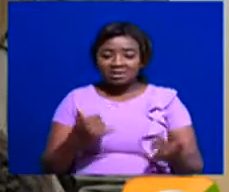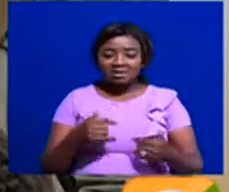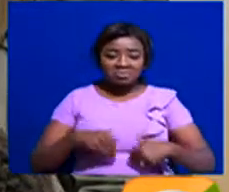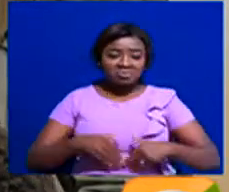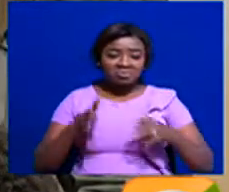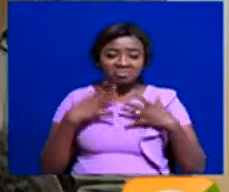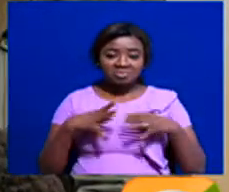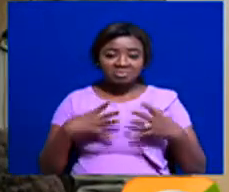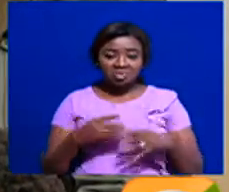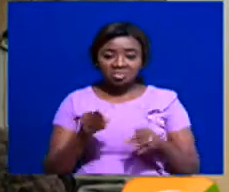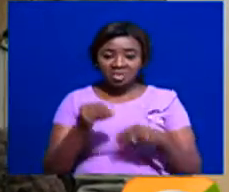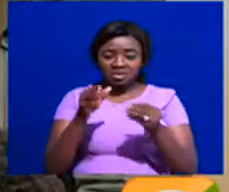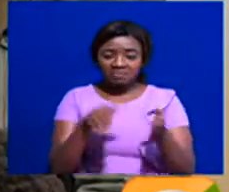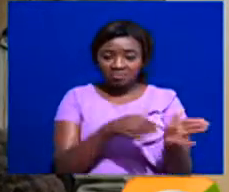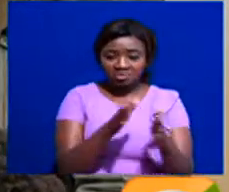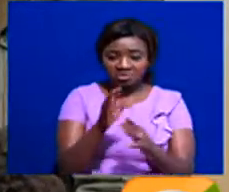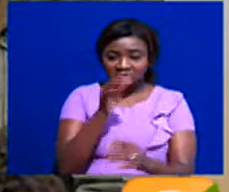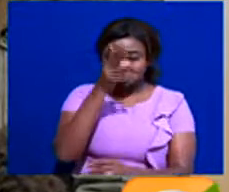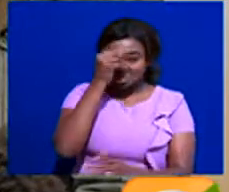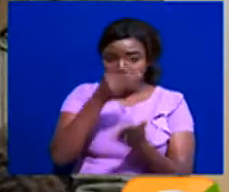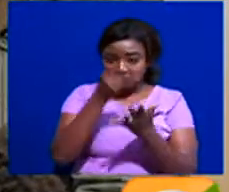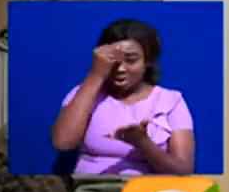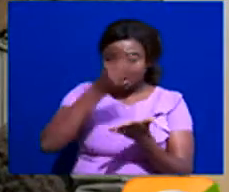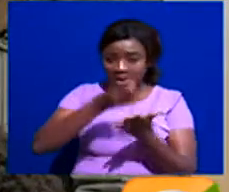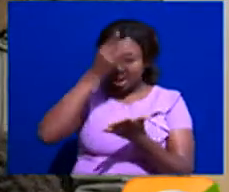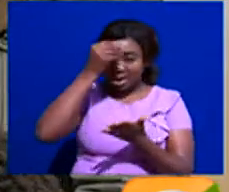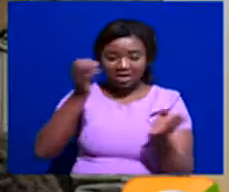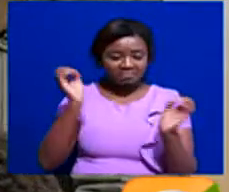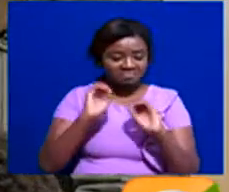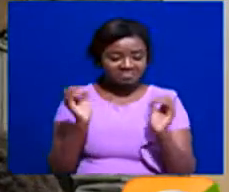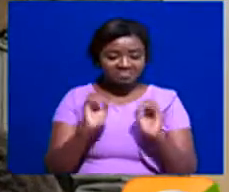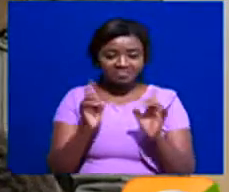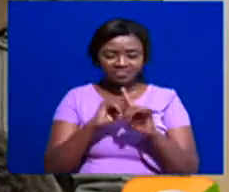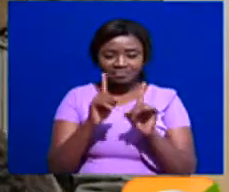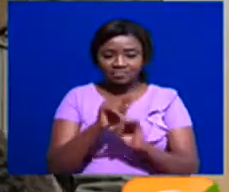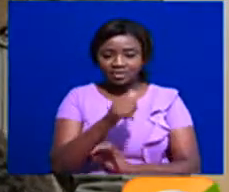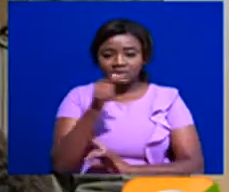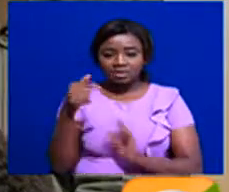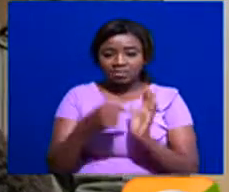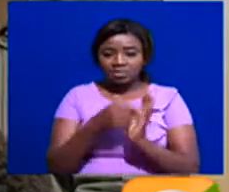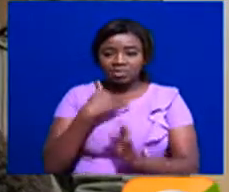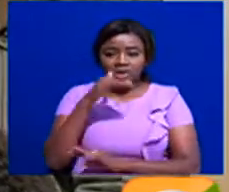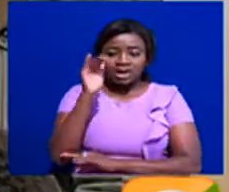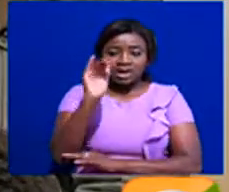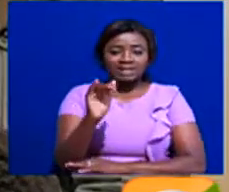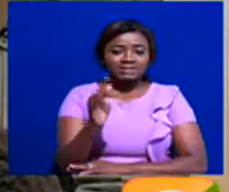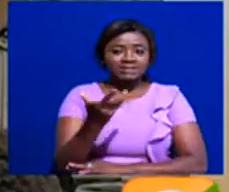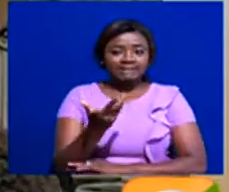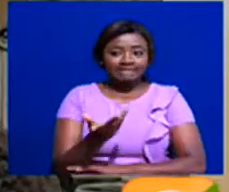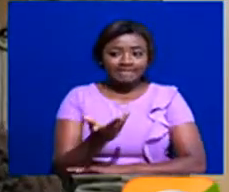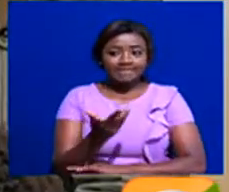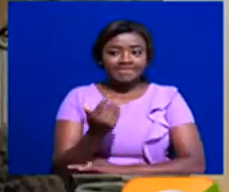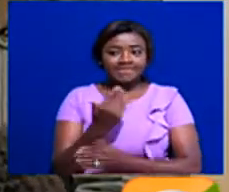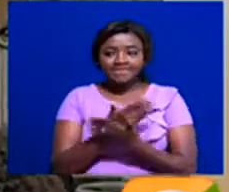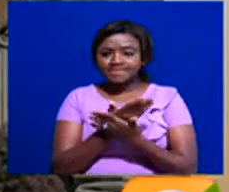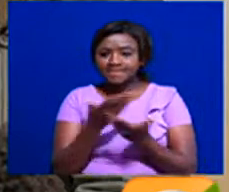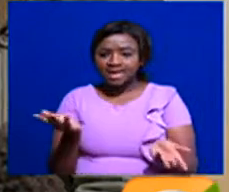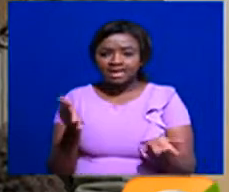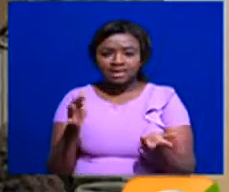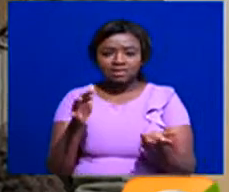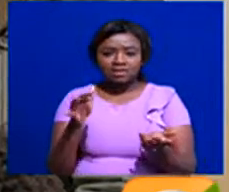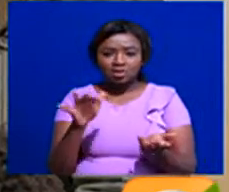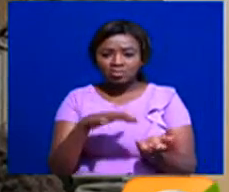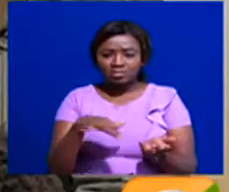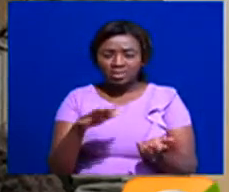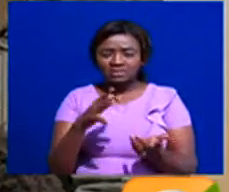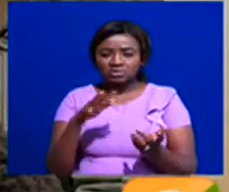one of the key things and one of the key intervention, which I actually wanted to ask is, in any court settings or conflict, there's always two or